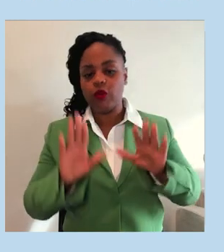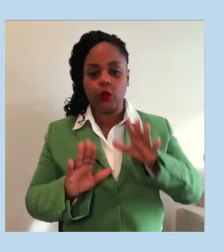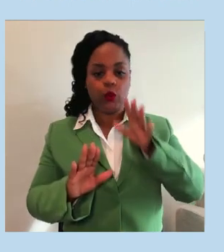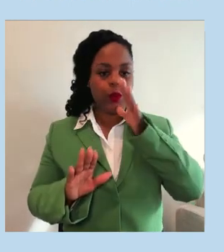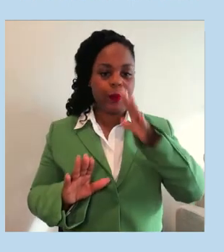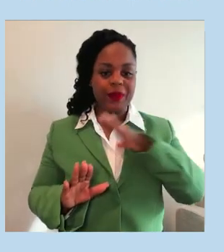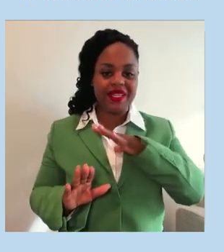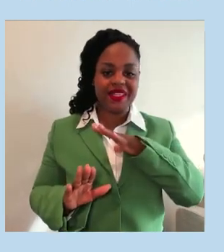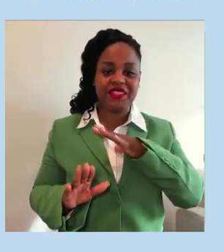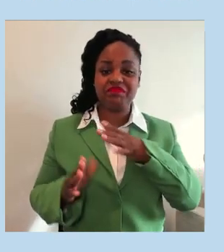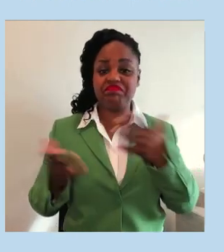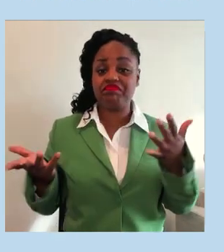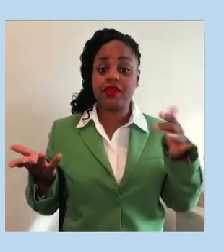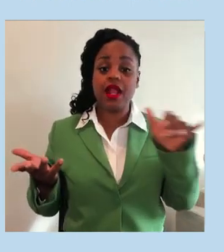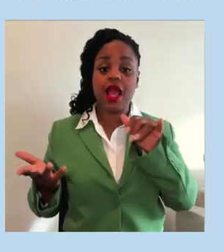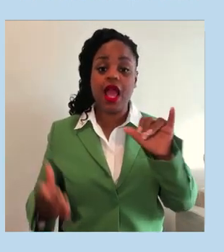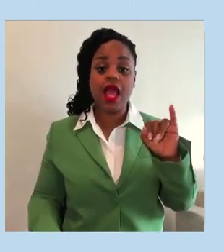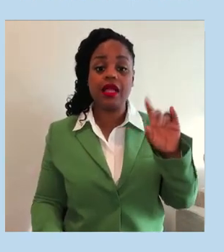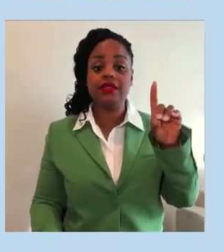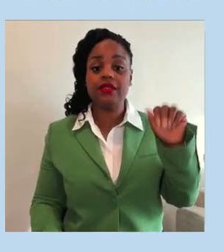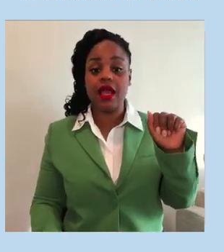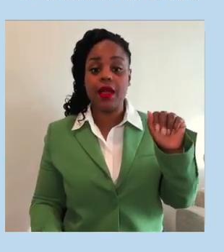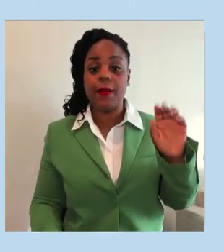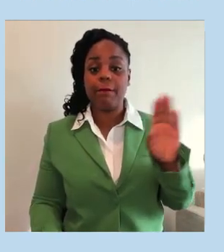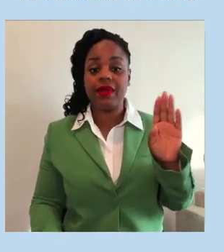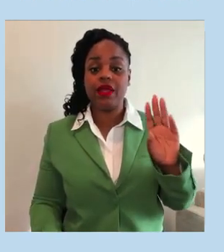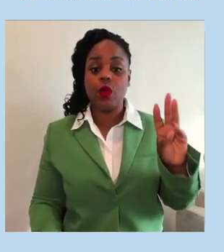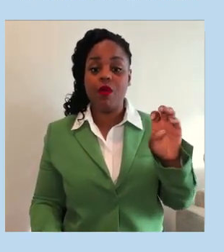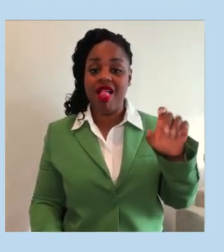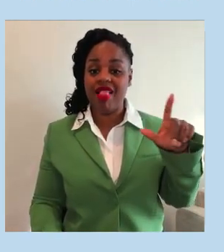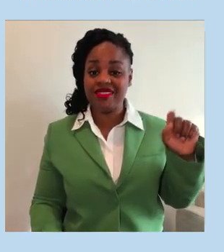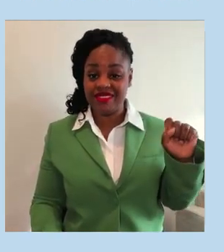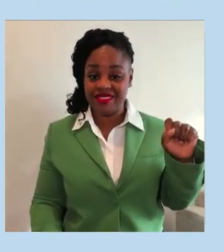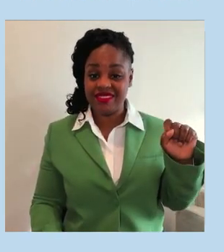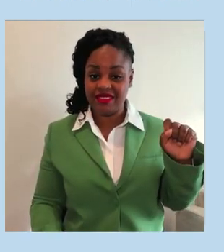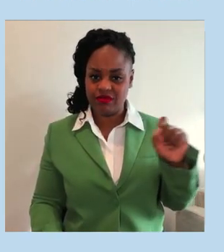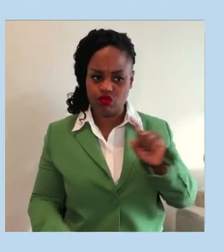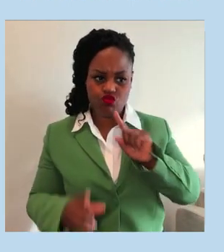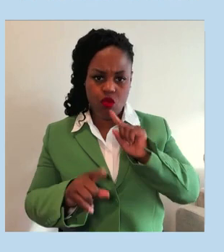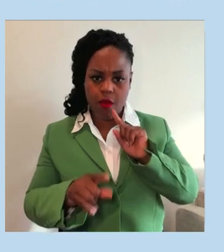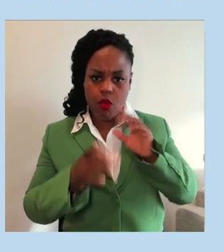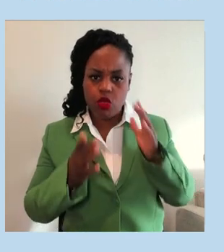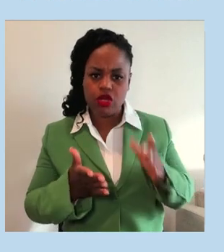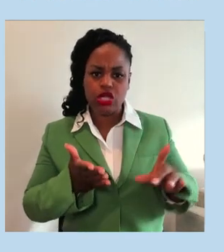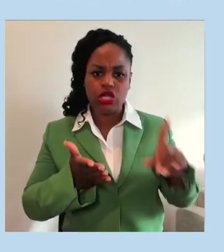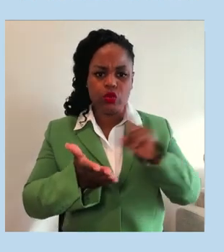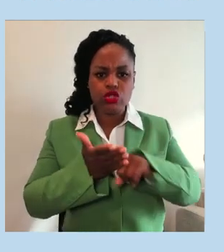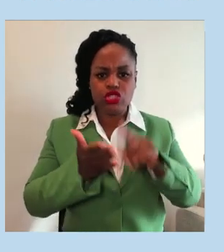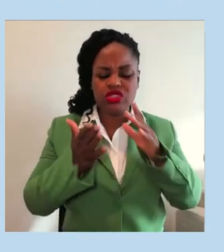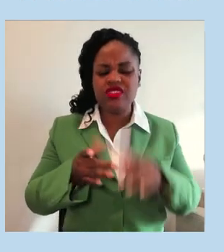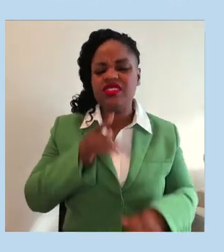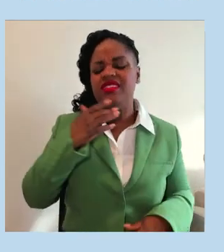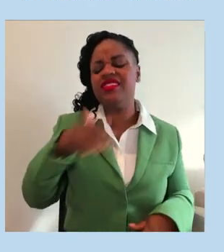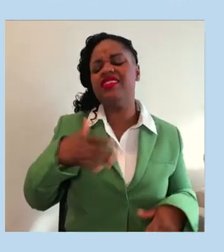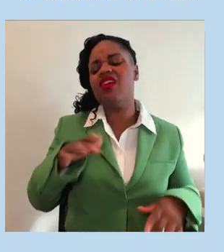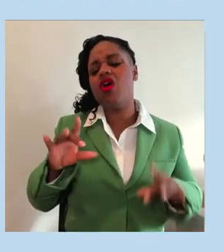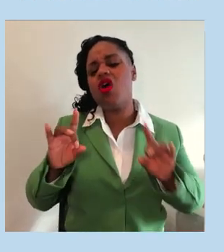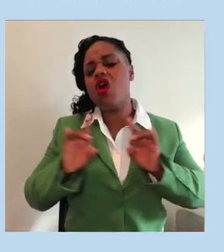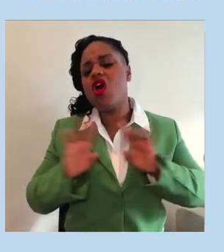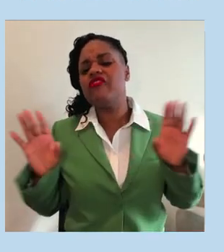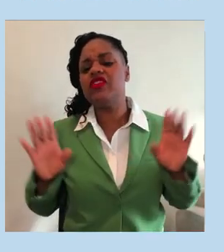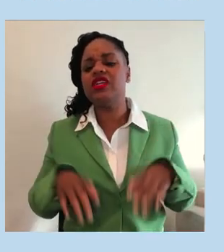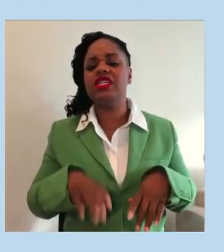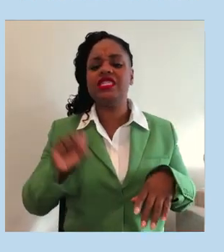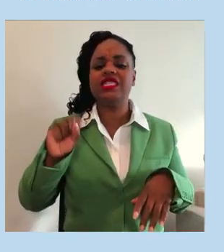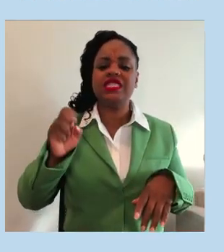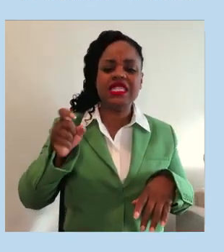a journalist, activist, and researcher who battled things like sexism, racism, and violence, who used her voice to shed light on the conditions